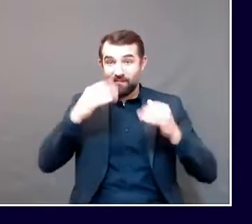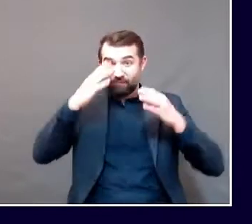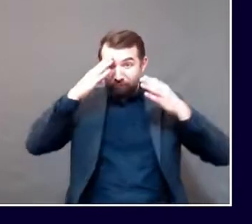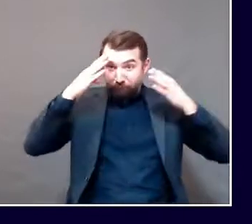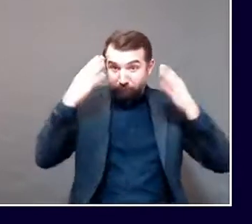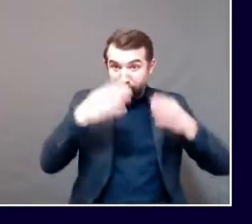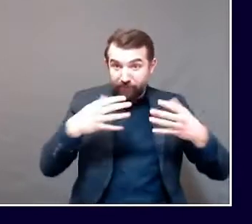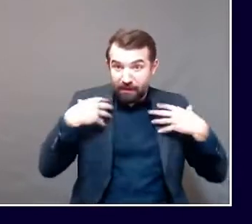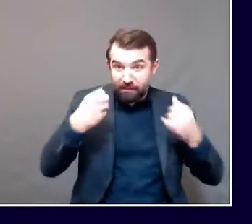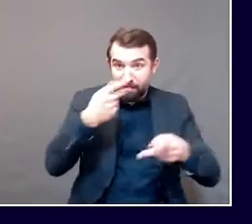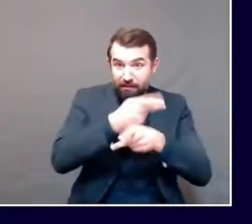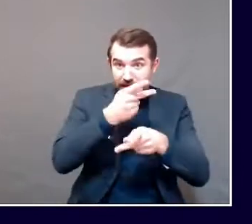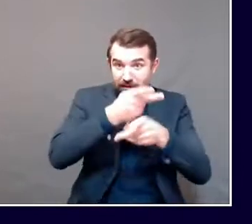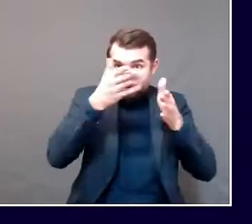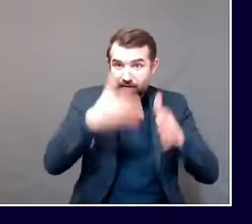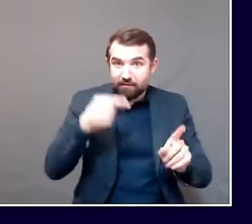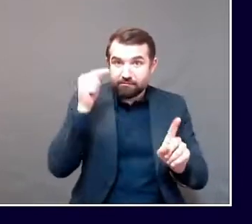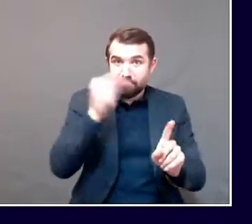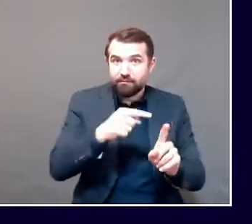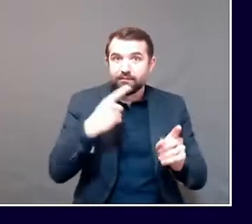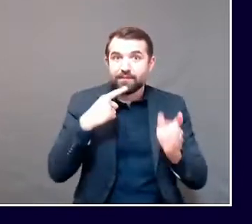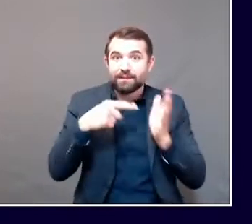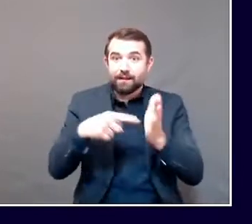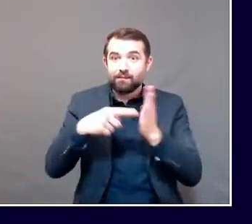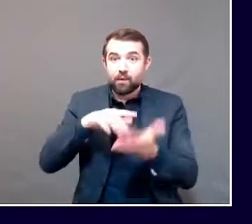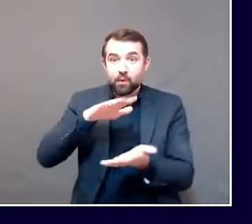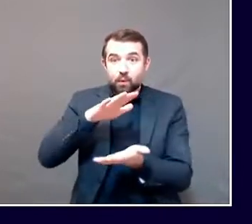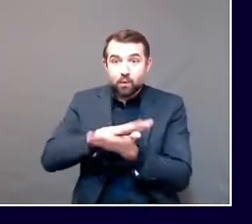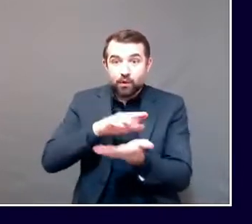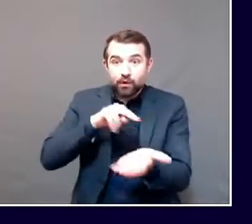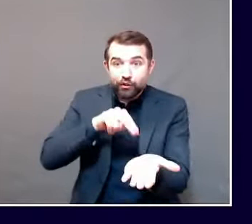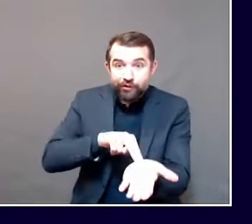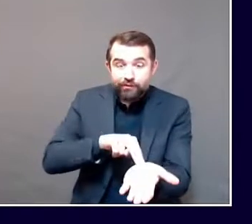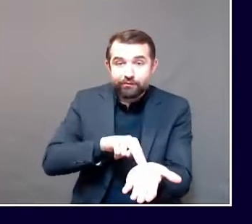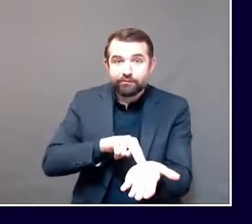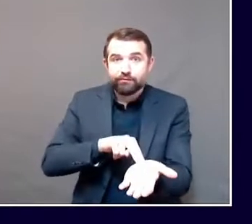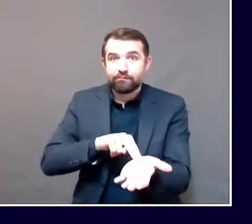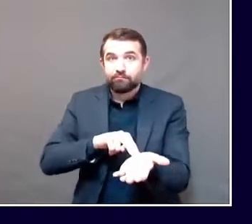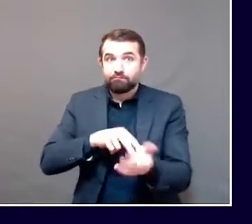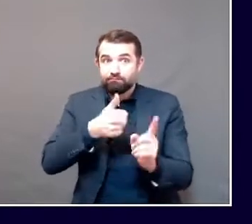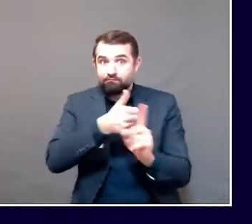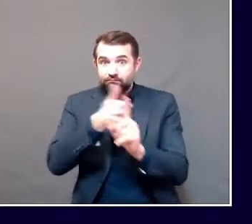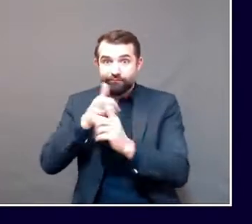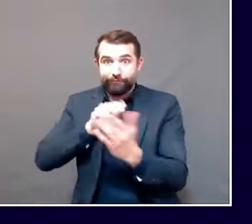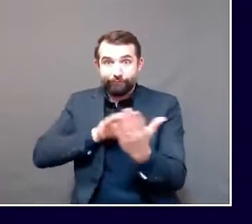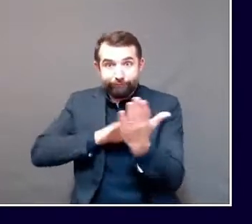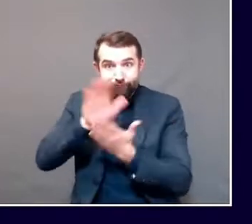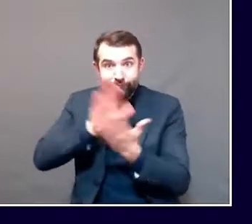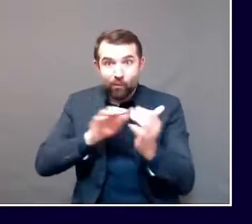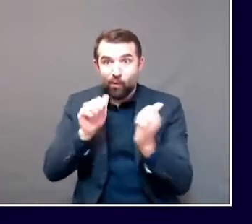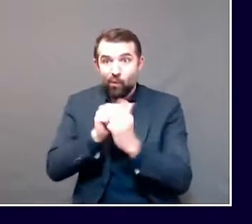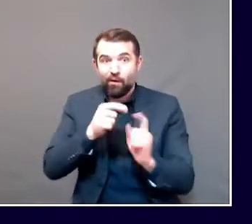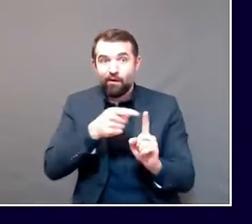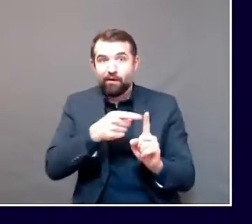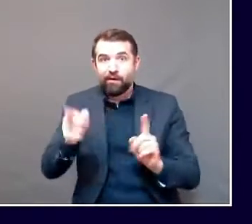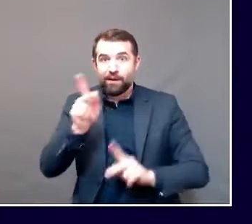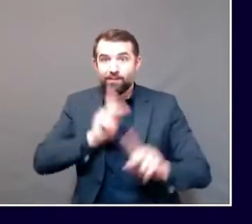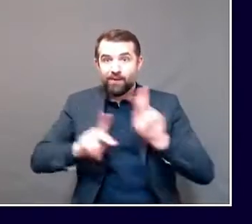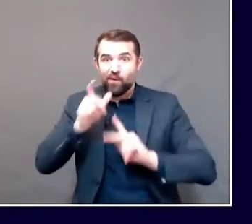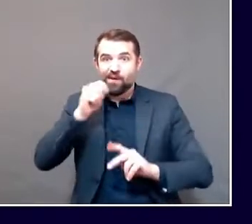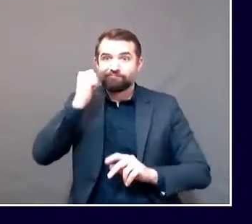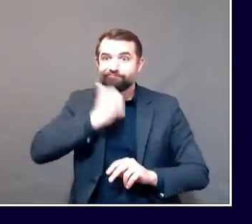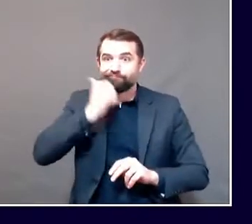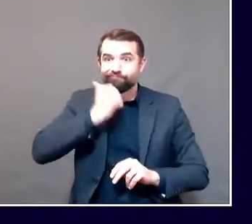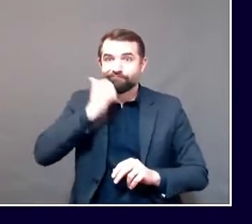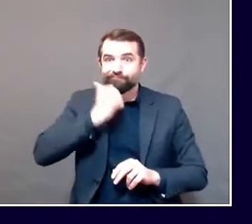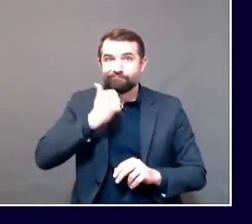are patient-facing and are providing vital healthcare day in, day out. So there are certain categories right now where we have more